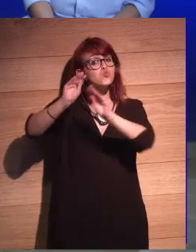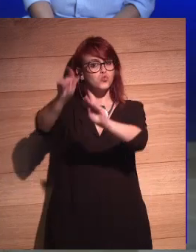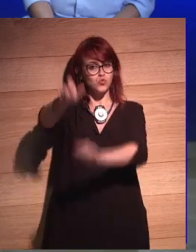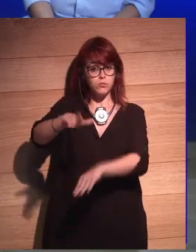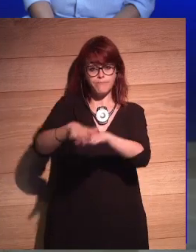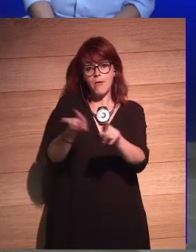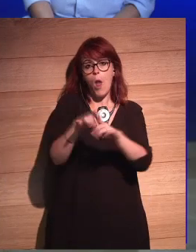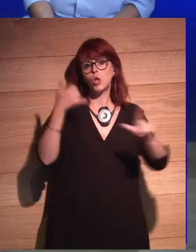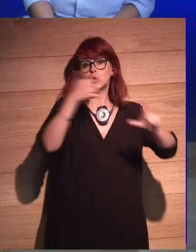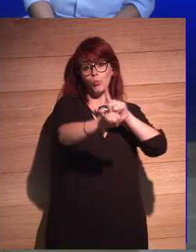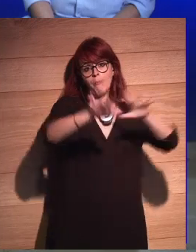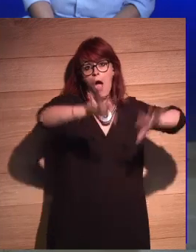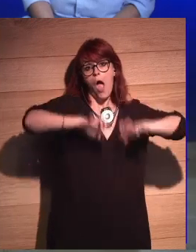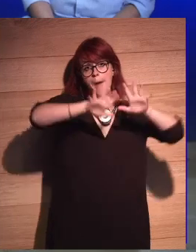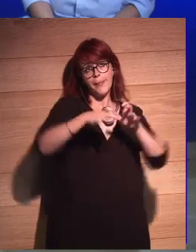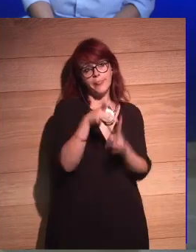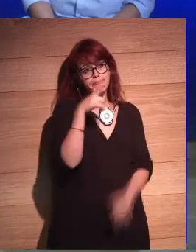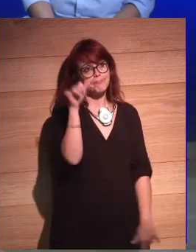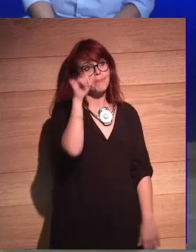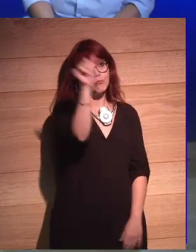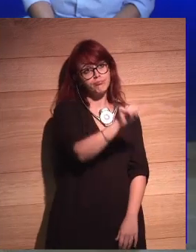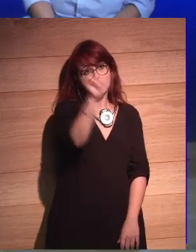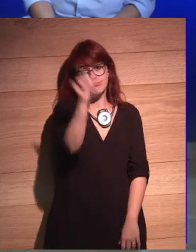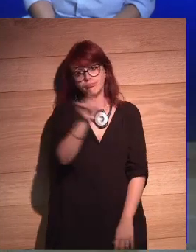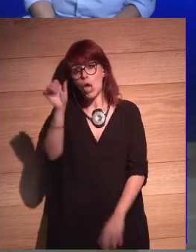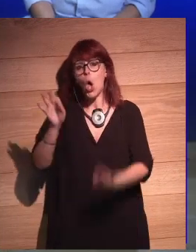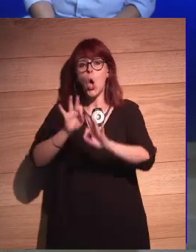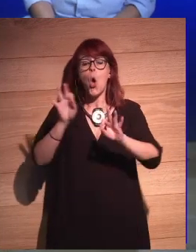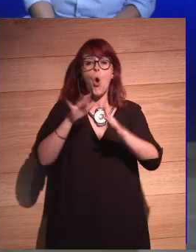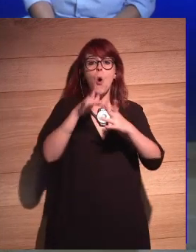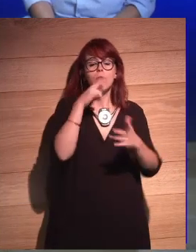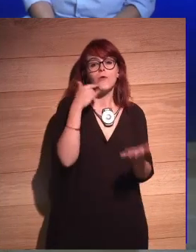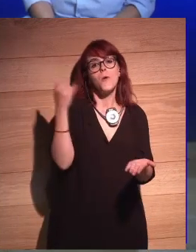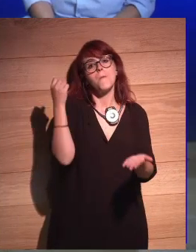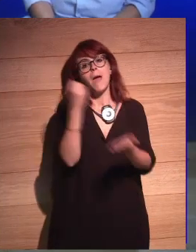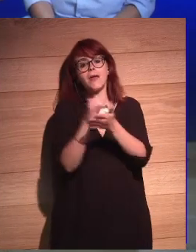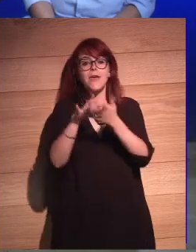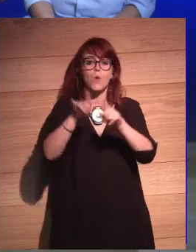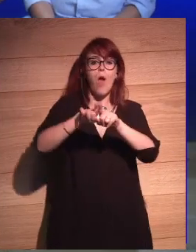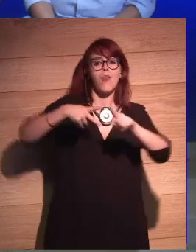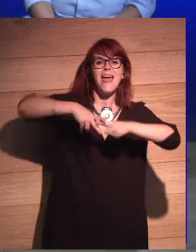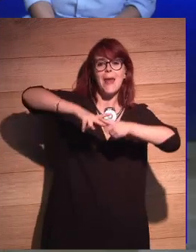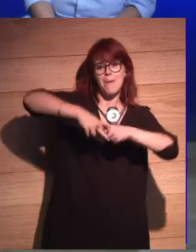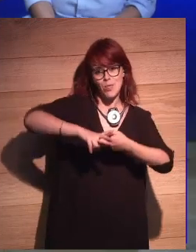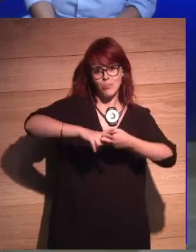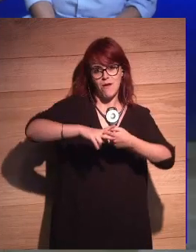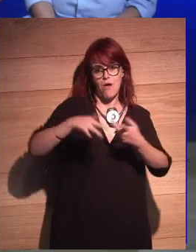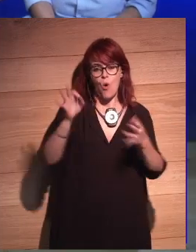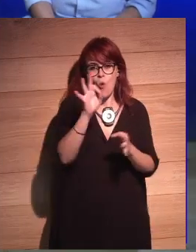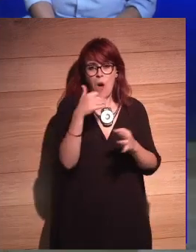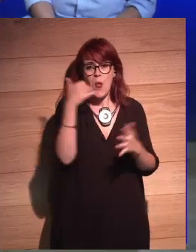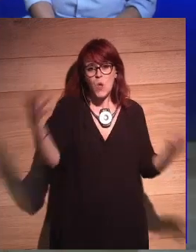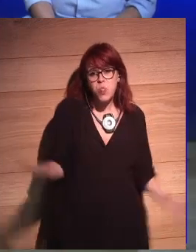training is based on YouTube's tutorials and a manufacturer with an authoring